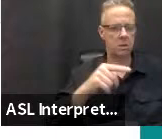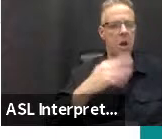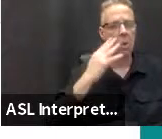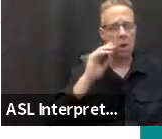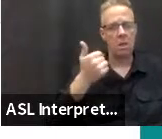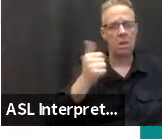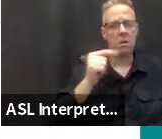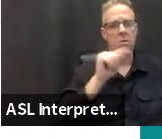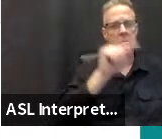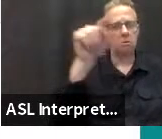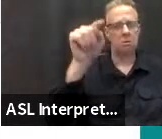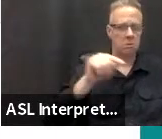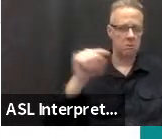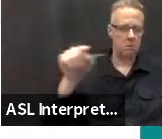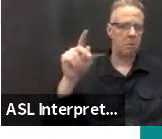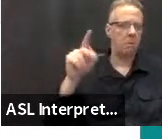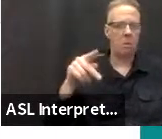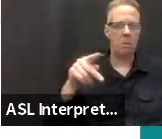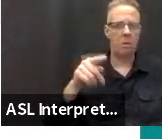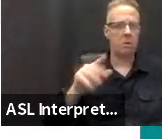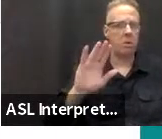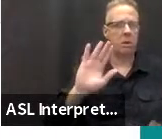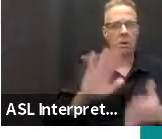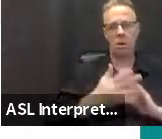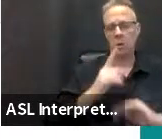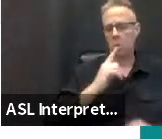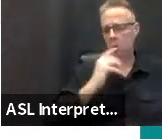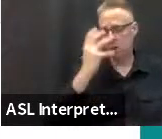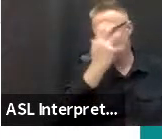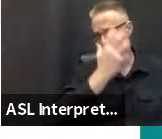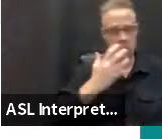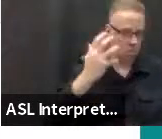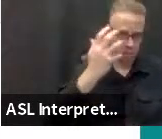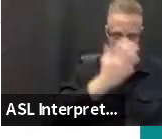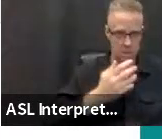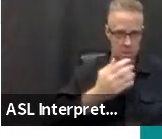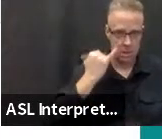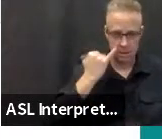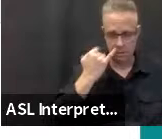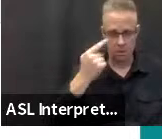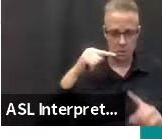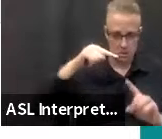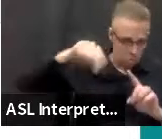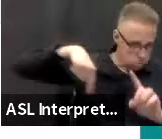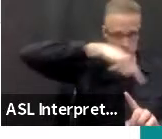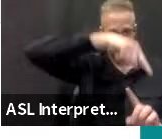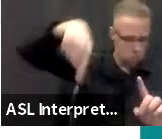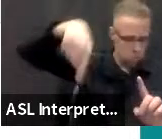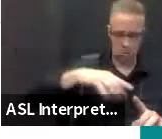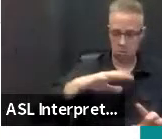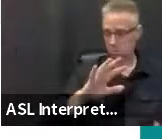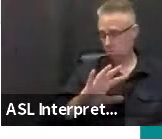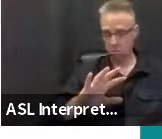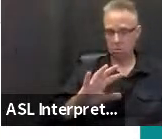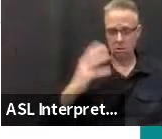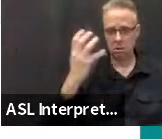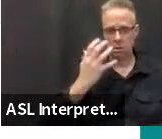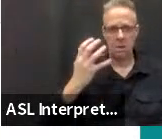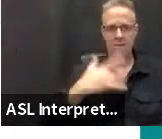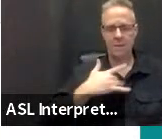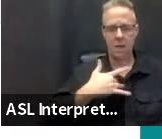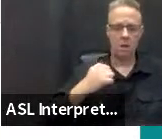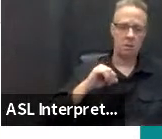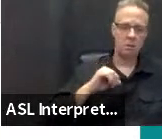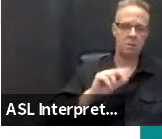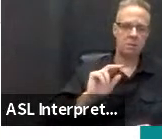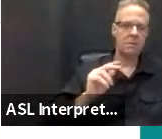in Portland where you just get dizzy. The helix is so tight that you're always spinning. The